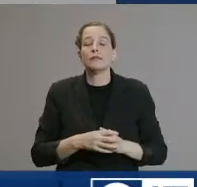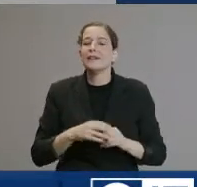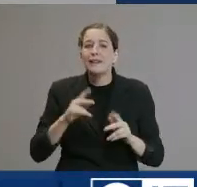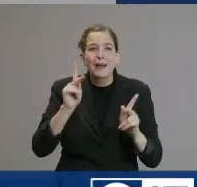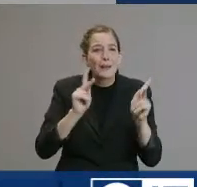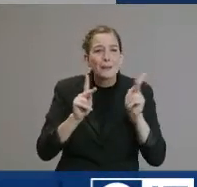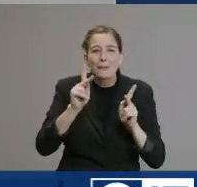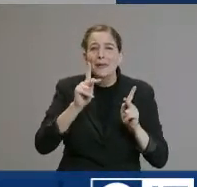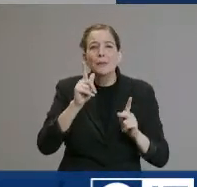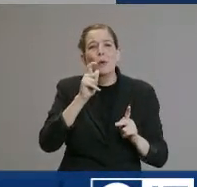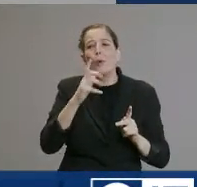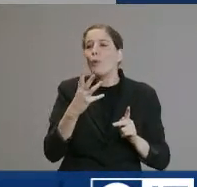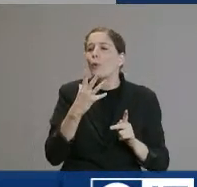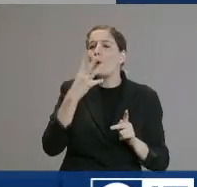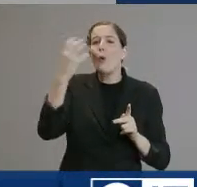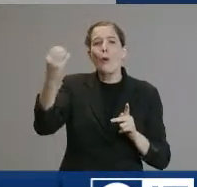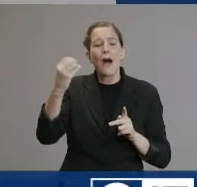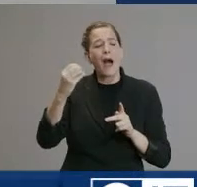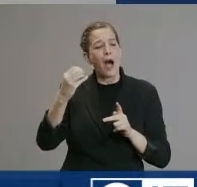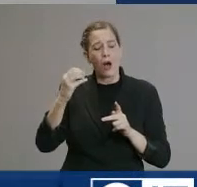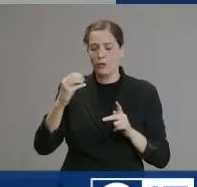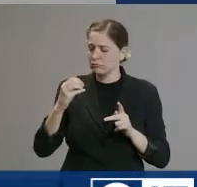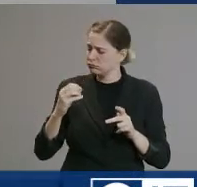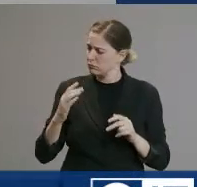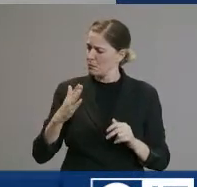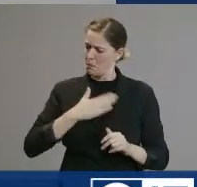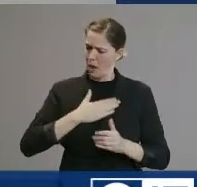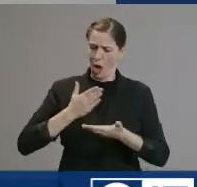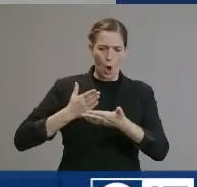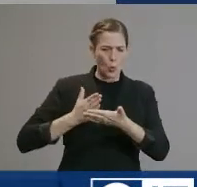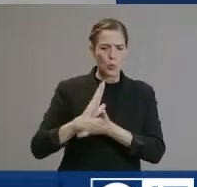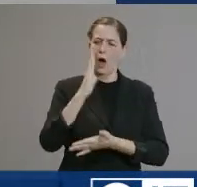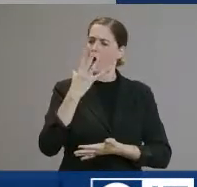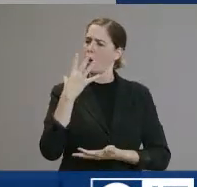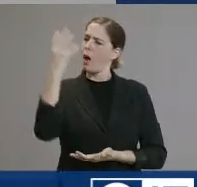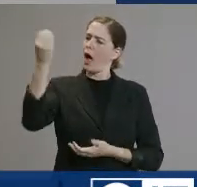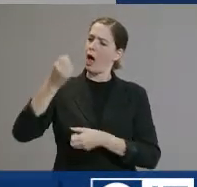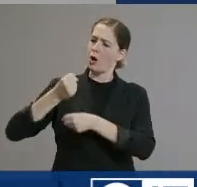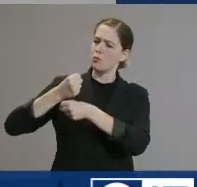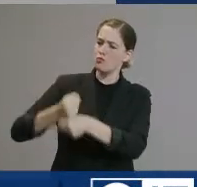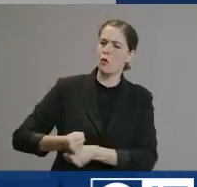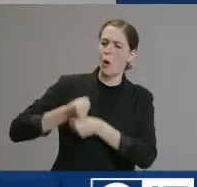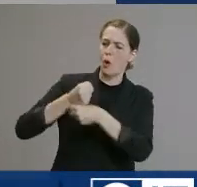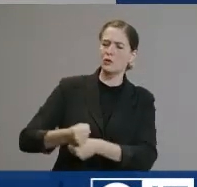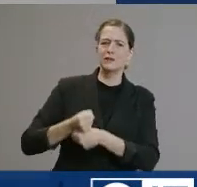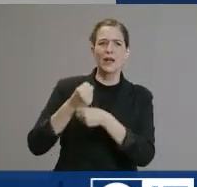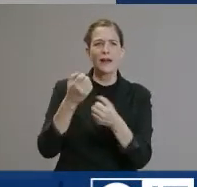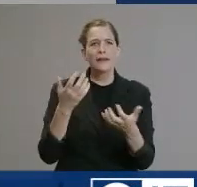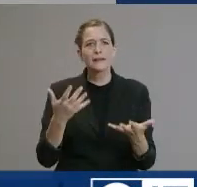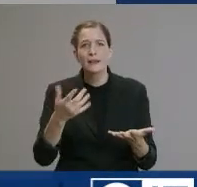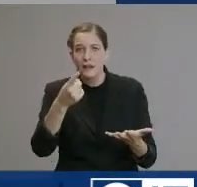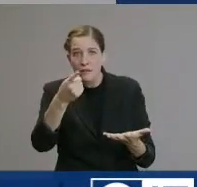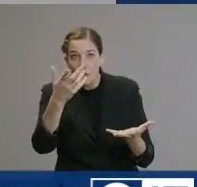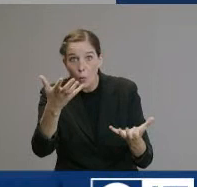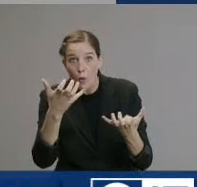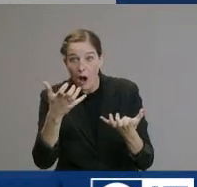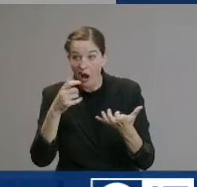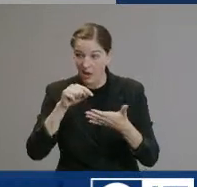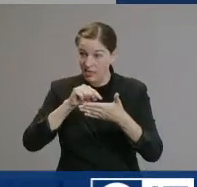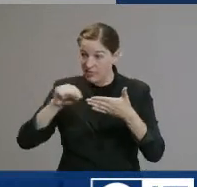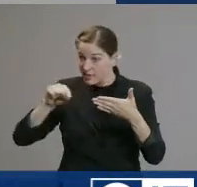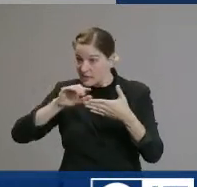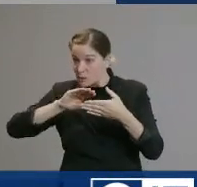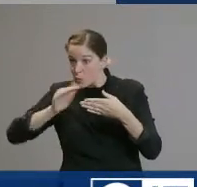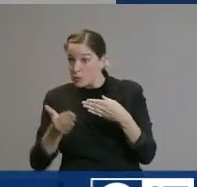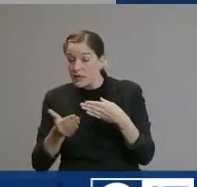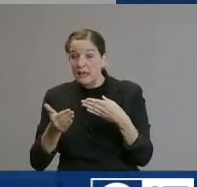and having their voices heard, if you wanted to take a little bit of time this upcoming weekend and getting a test,